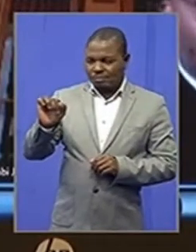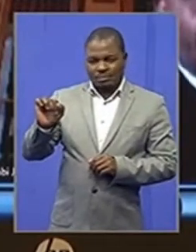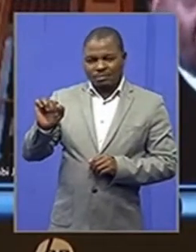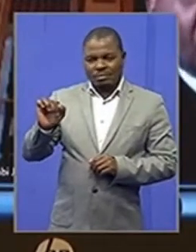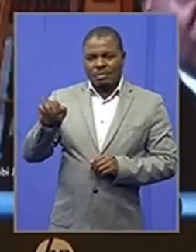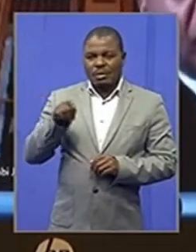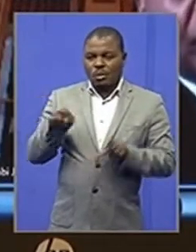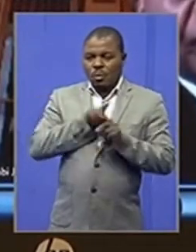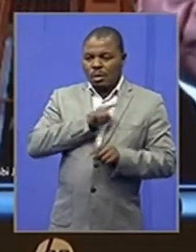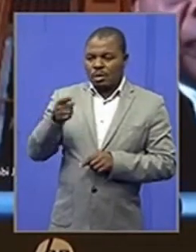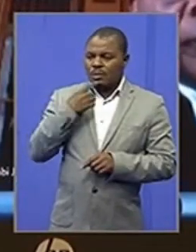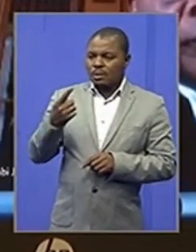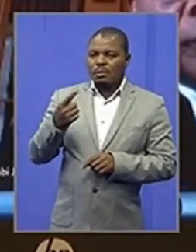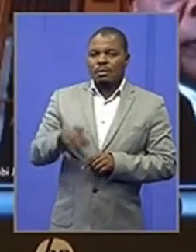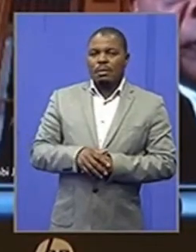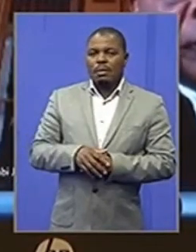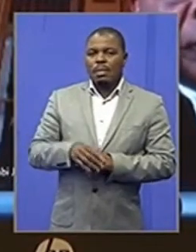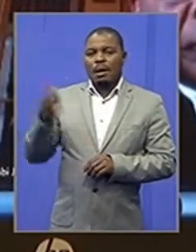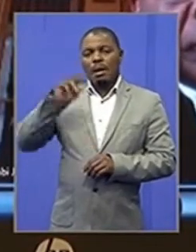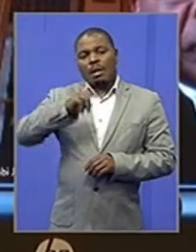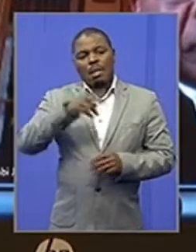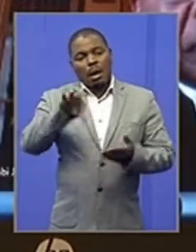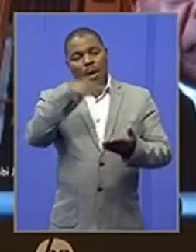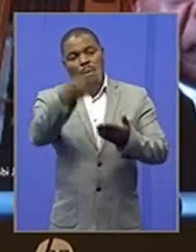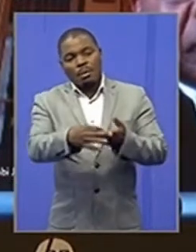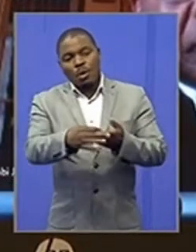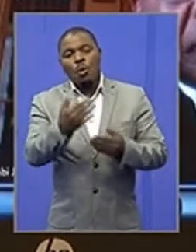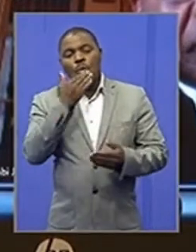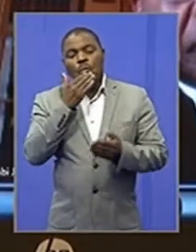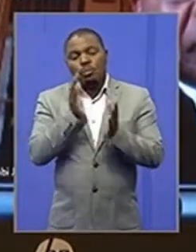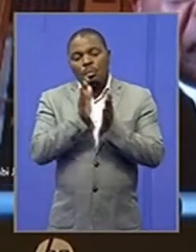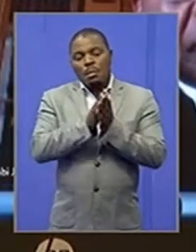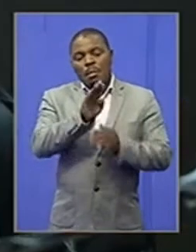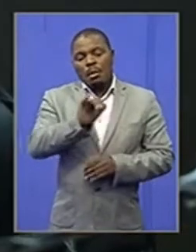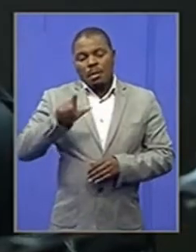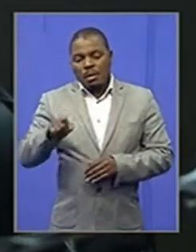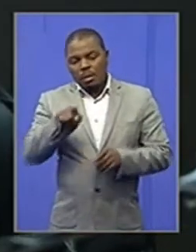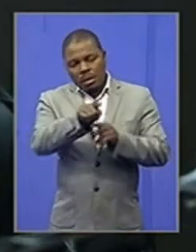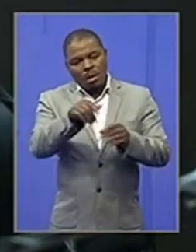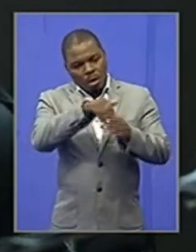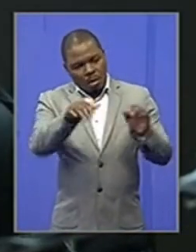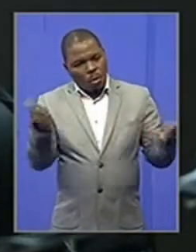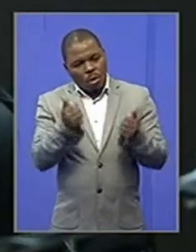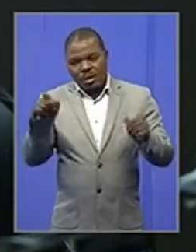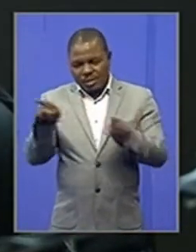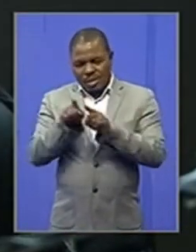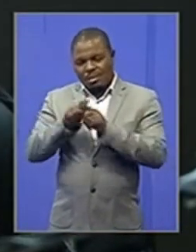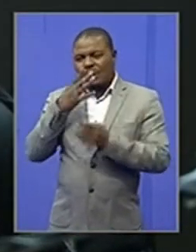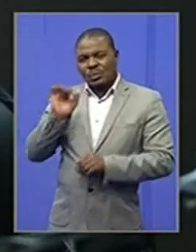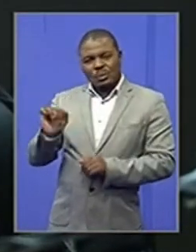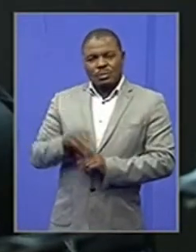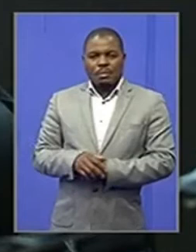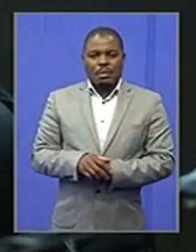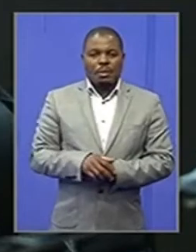she raised the same affidavit against all the other applicants who applied for bail and who've been released on bail. Kgotlatshekelo e gateletse fa Sharma a na